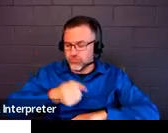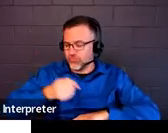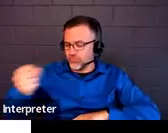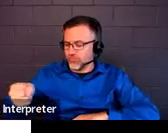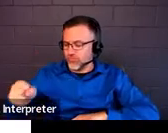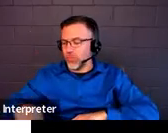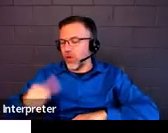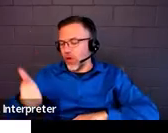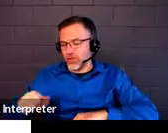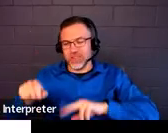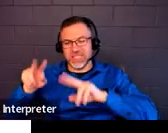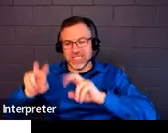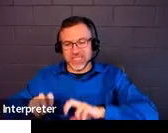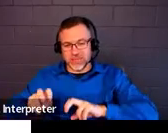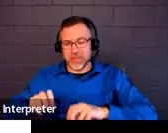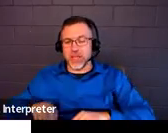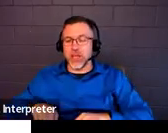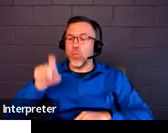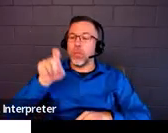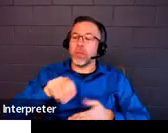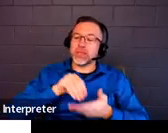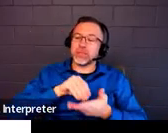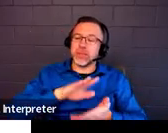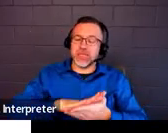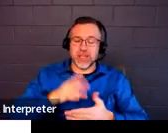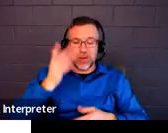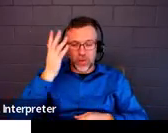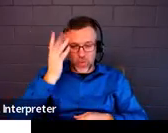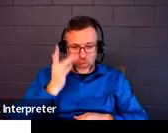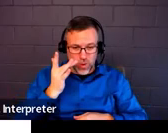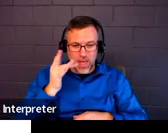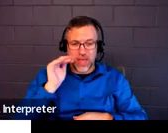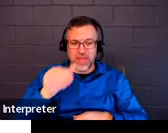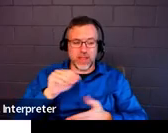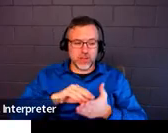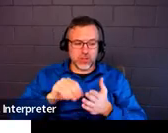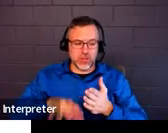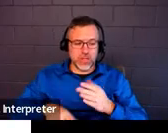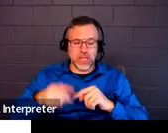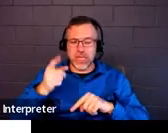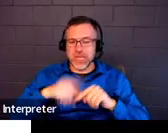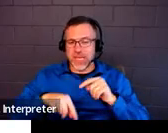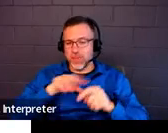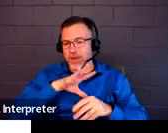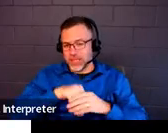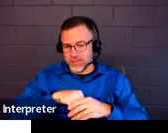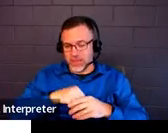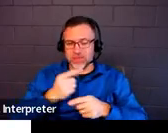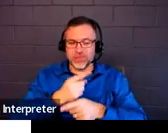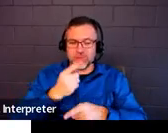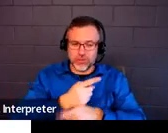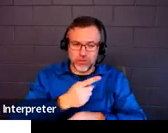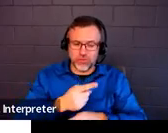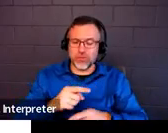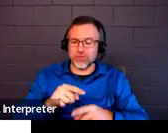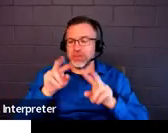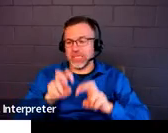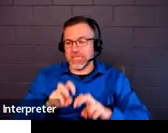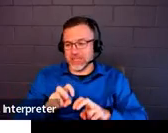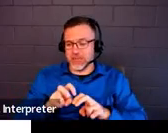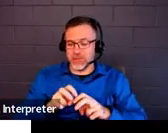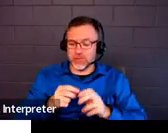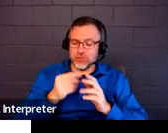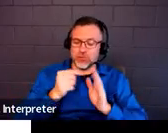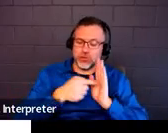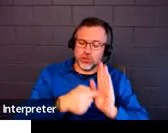to put the statement of why the child can't participate in regular general assessments in 6B of the IEP.